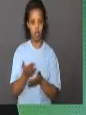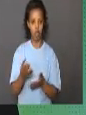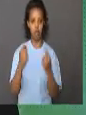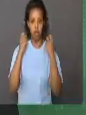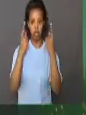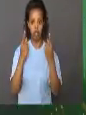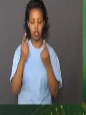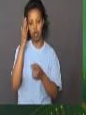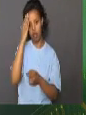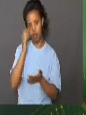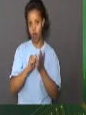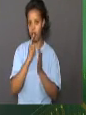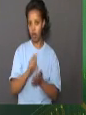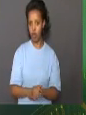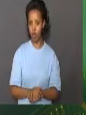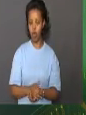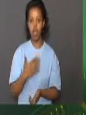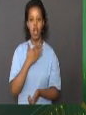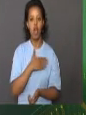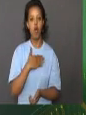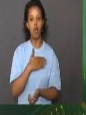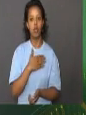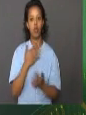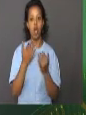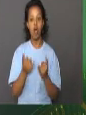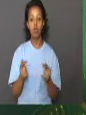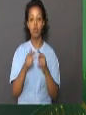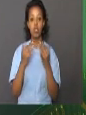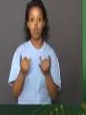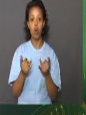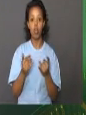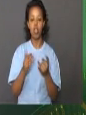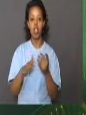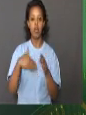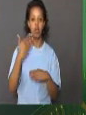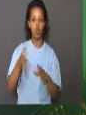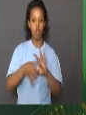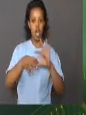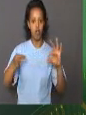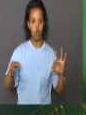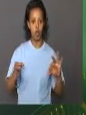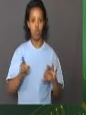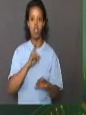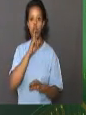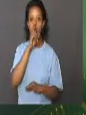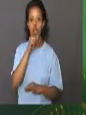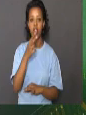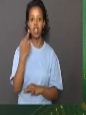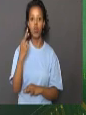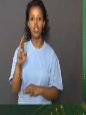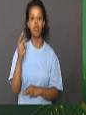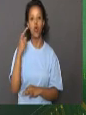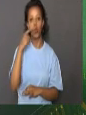far. Please determine if the following statements are true